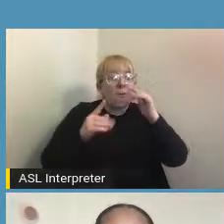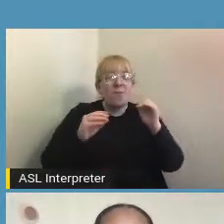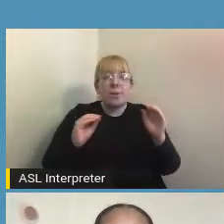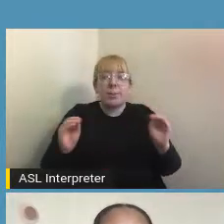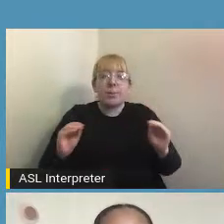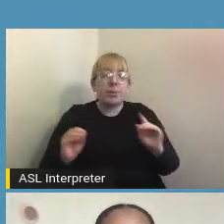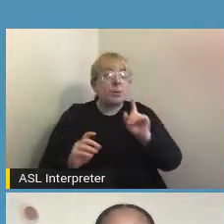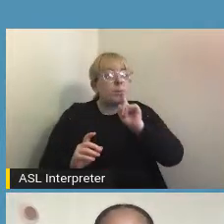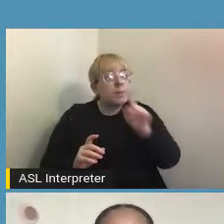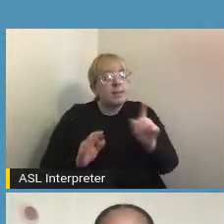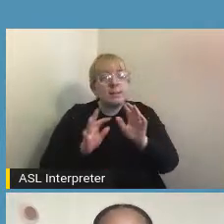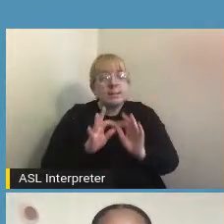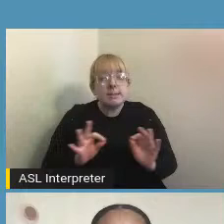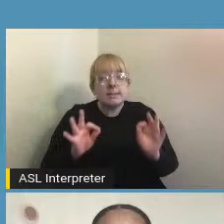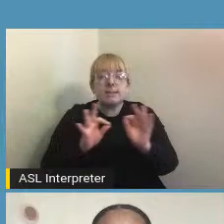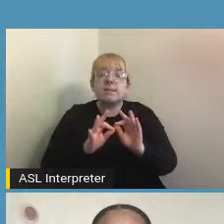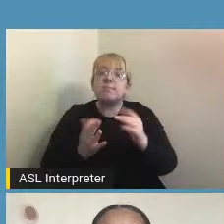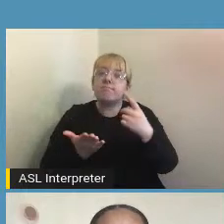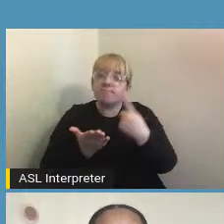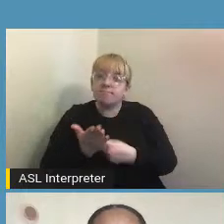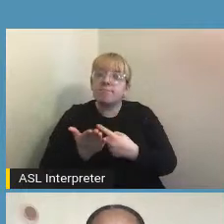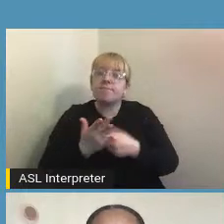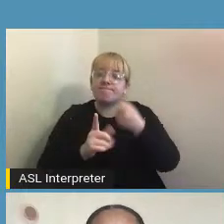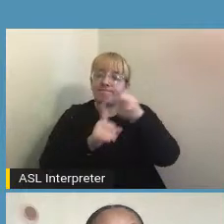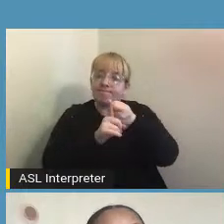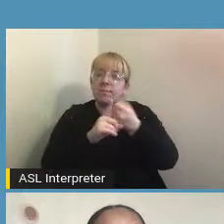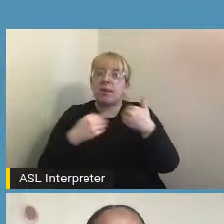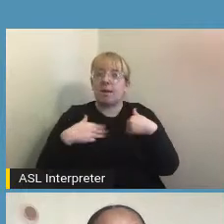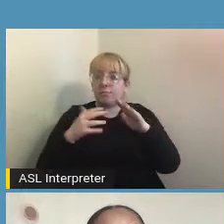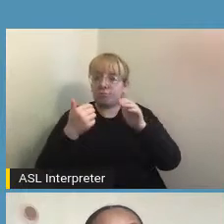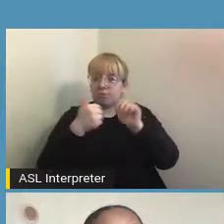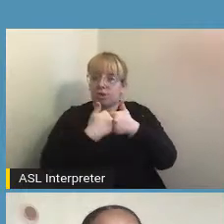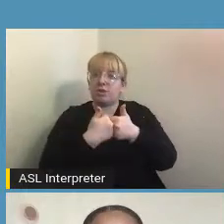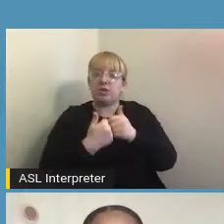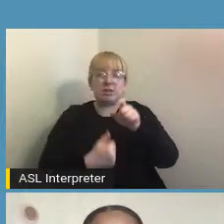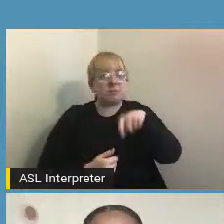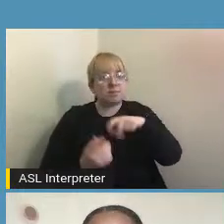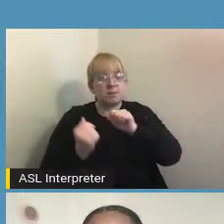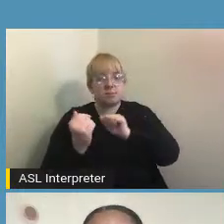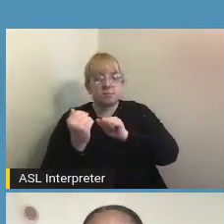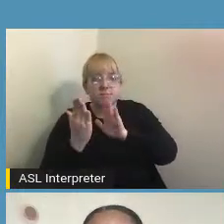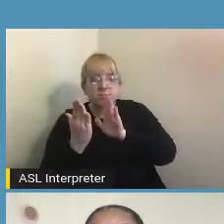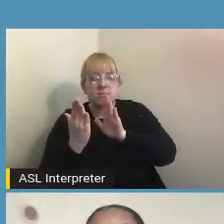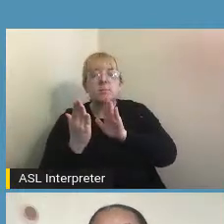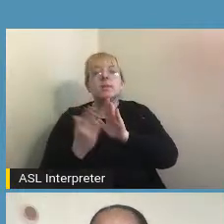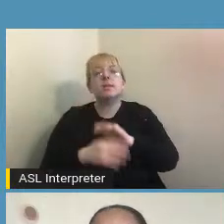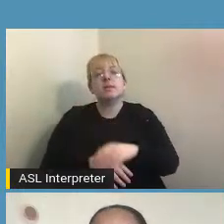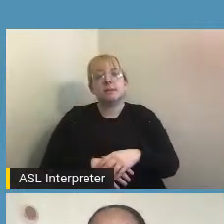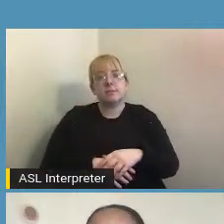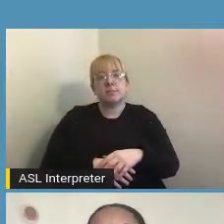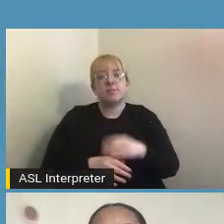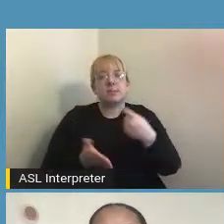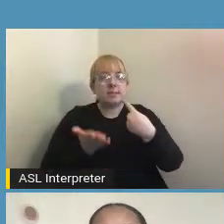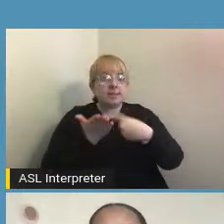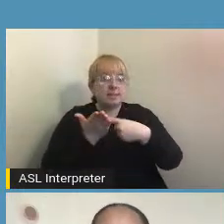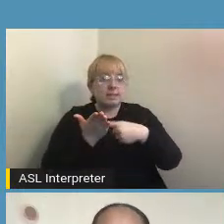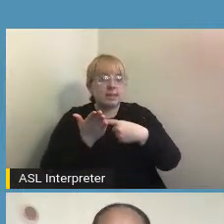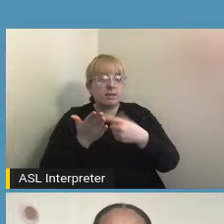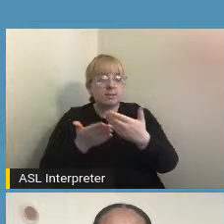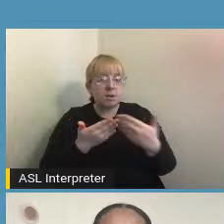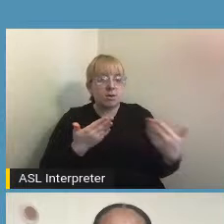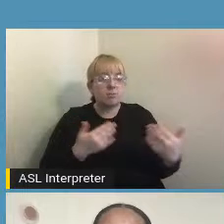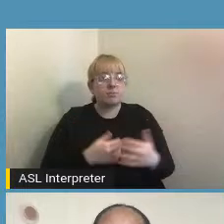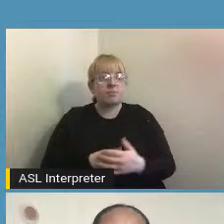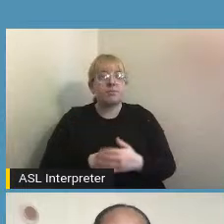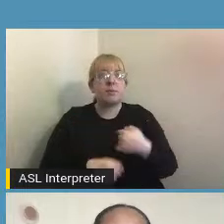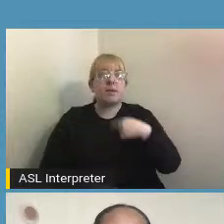there will be times where there are challenges that you have to face when it comes to talking about an object. Um, I think